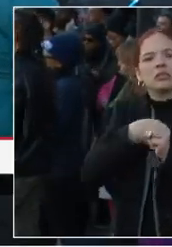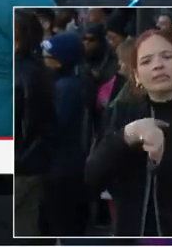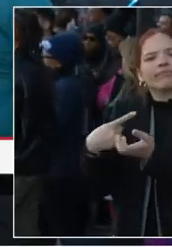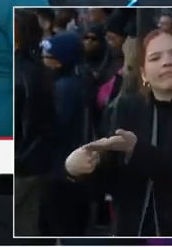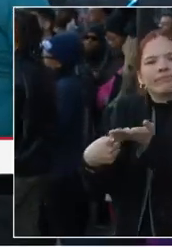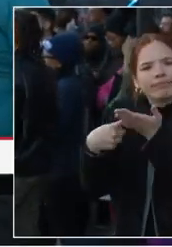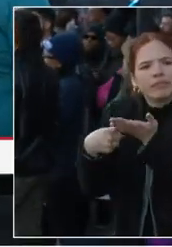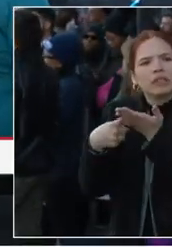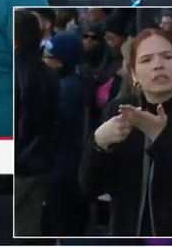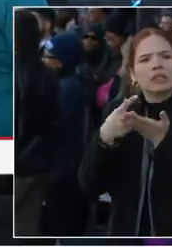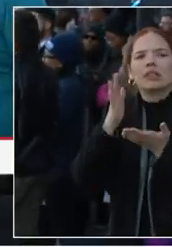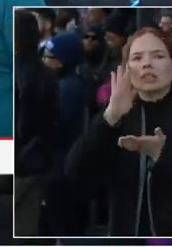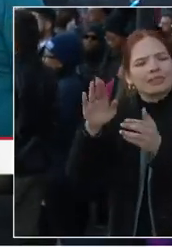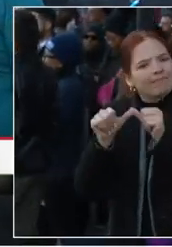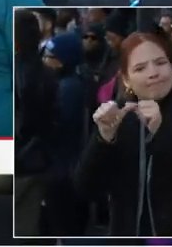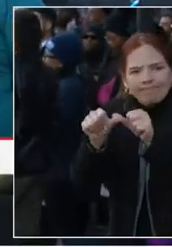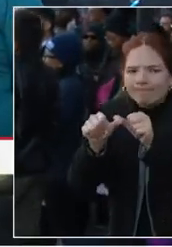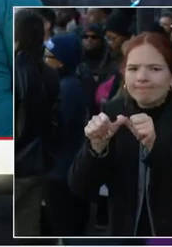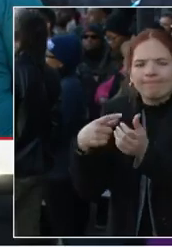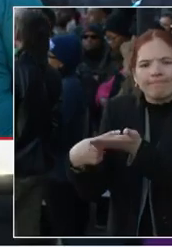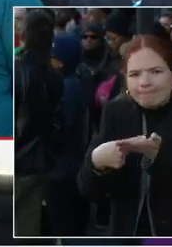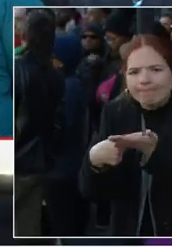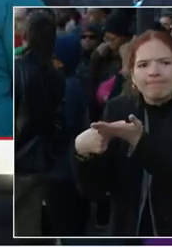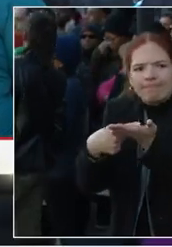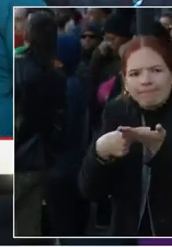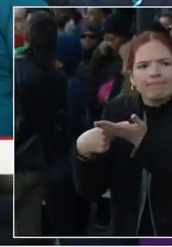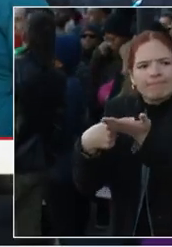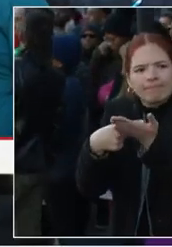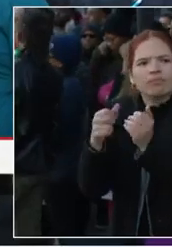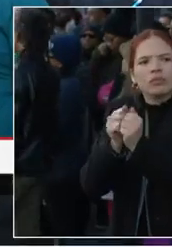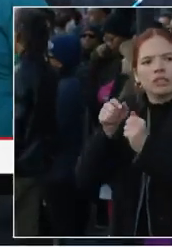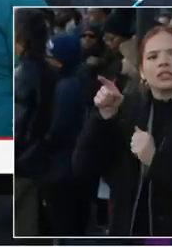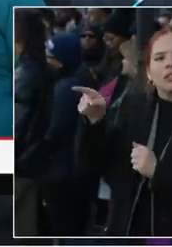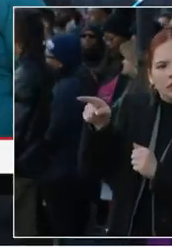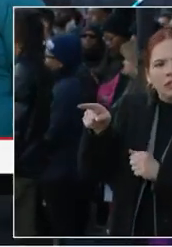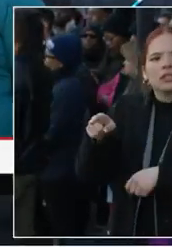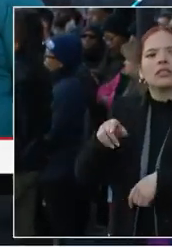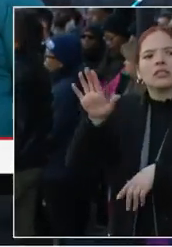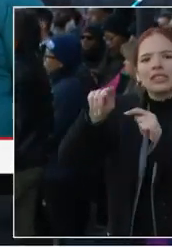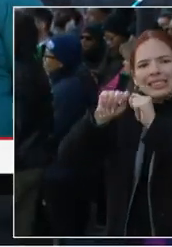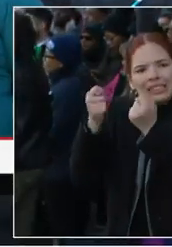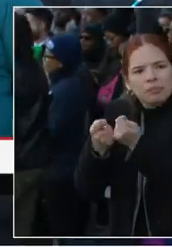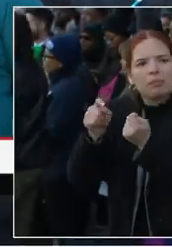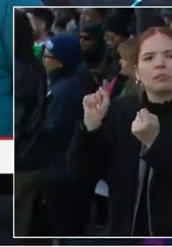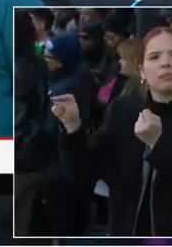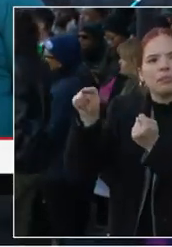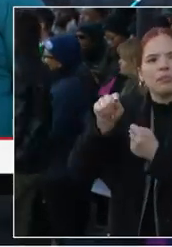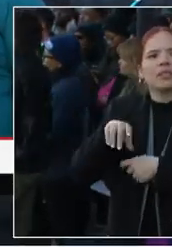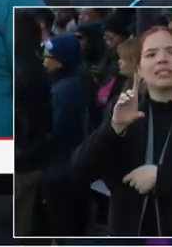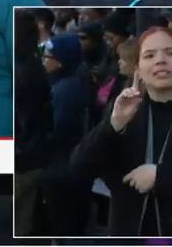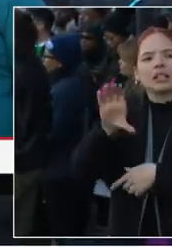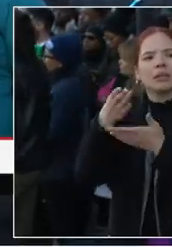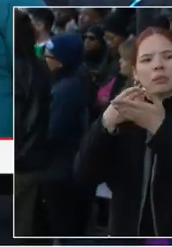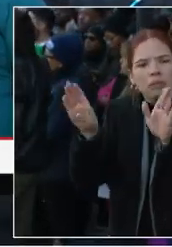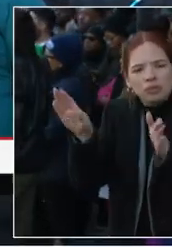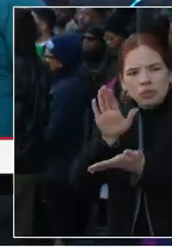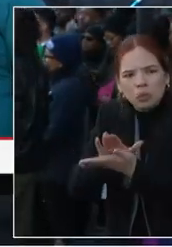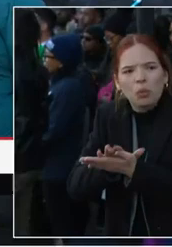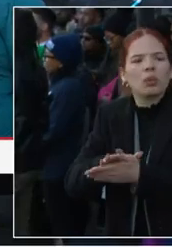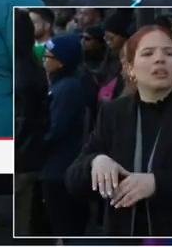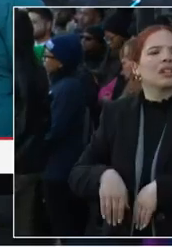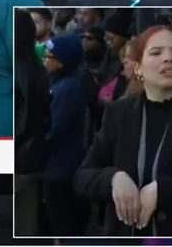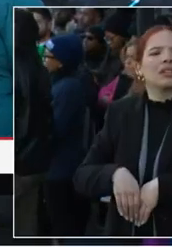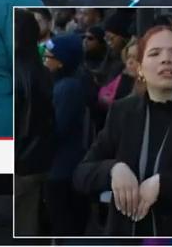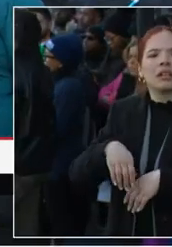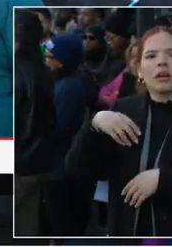will continue to discuss with Rich and his team, with DC Public Schools, with the Parks and